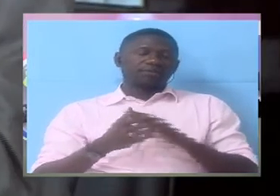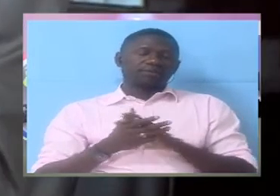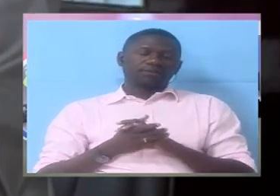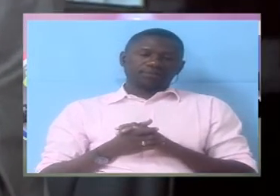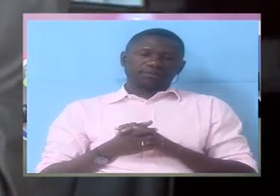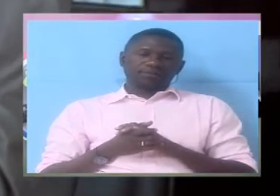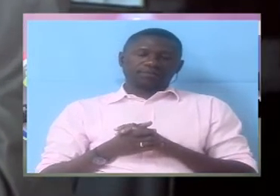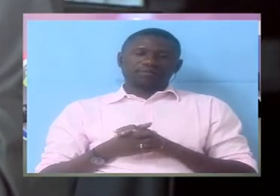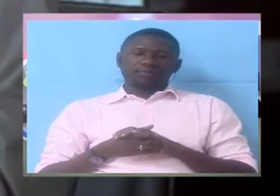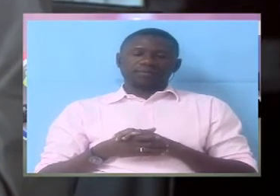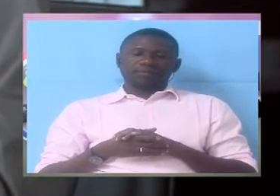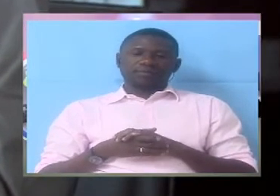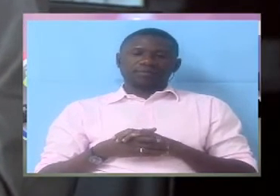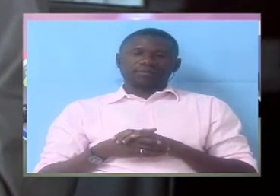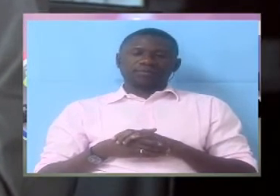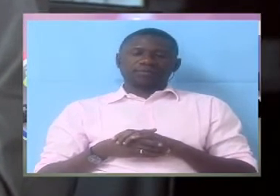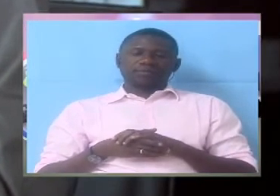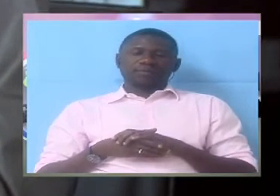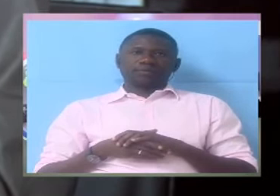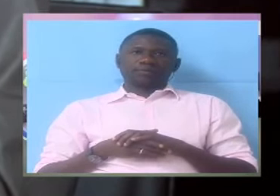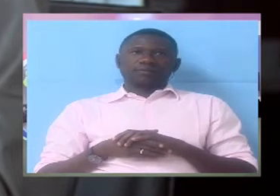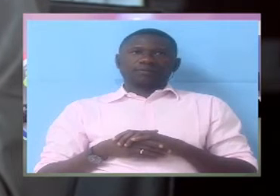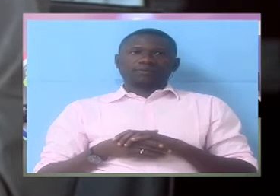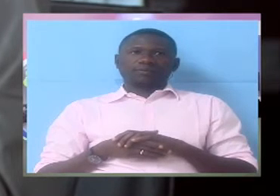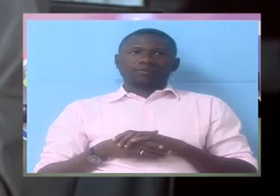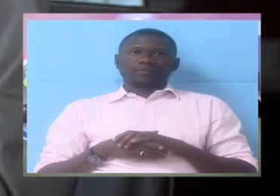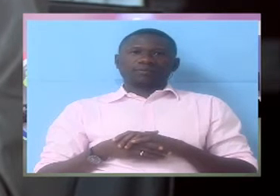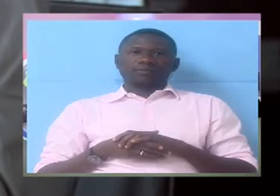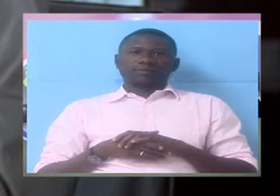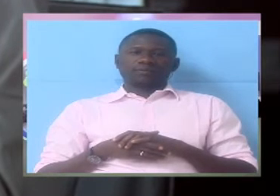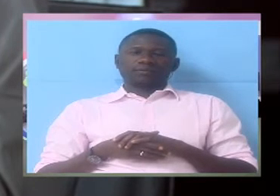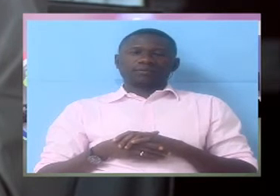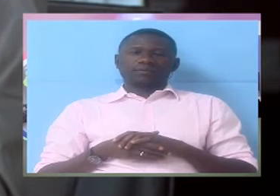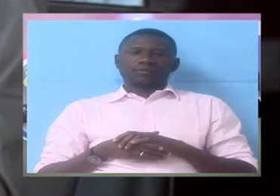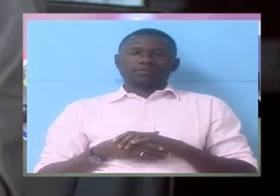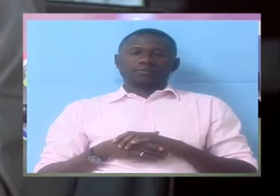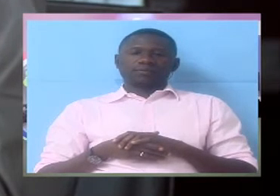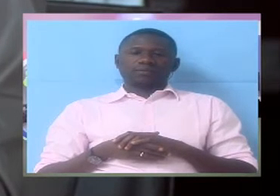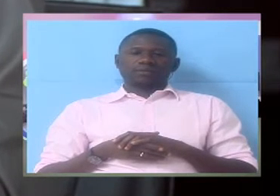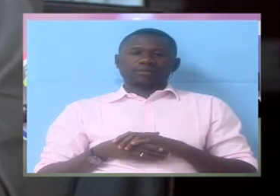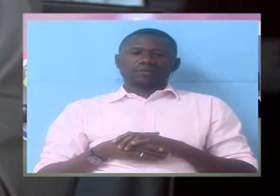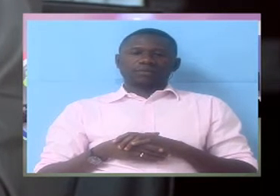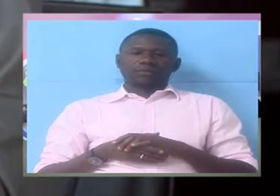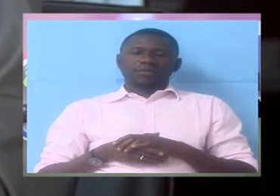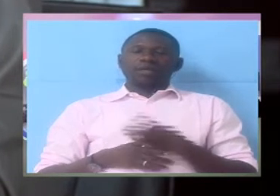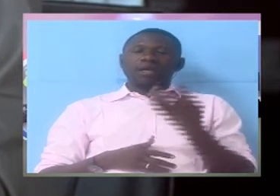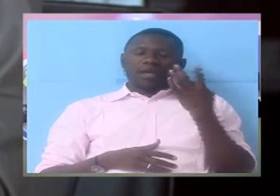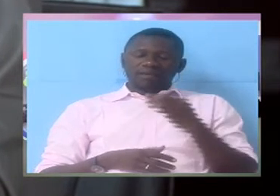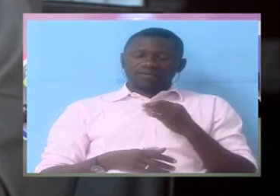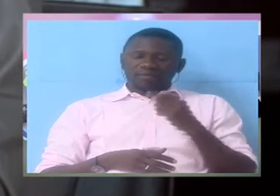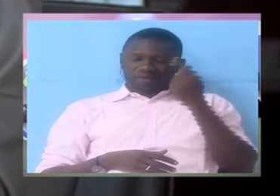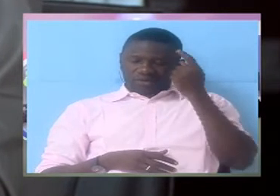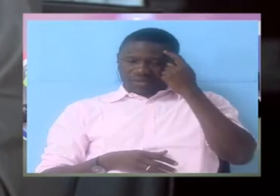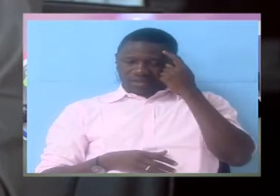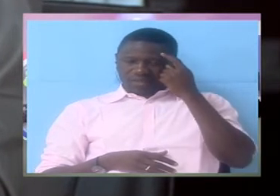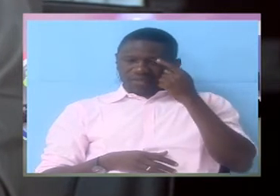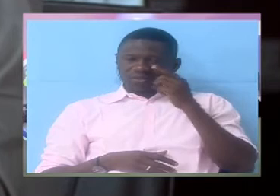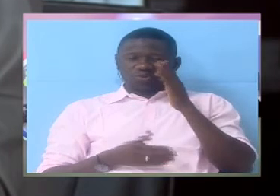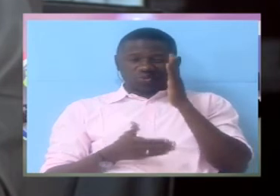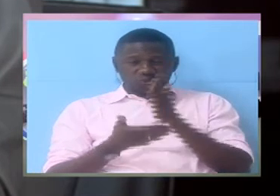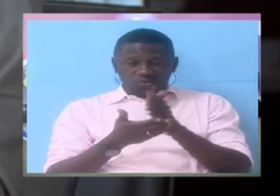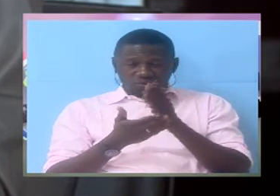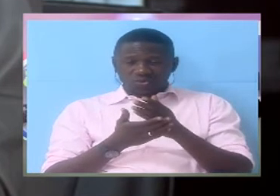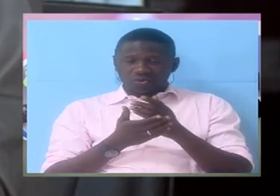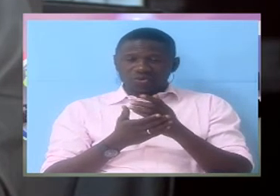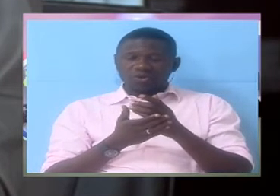Bari yamera ning comment real intelligence service la do ko la. If you think the work of a